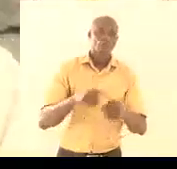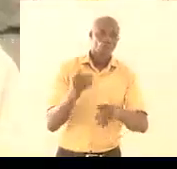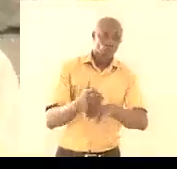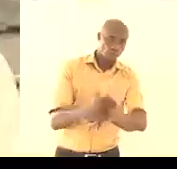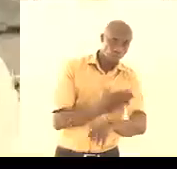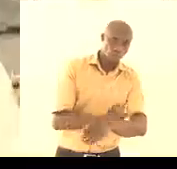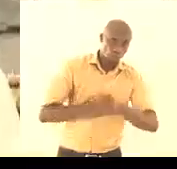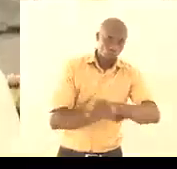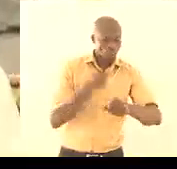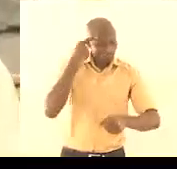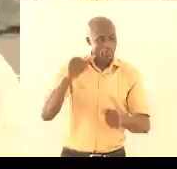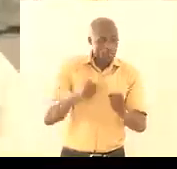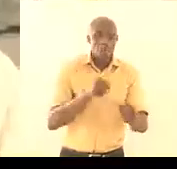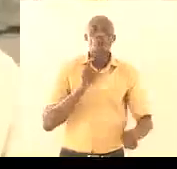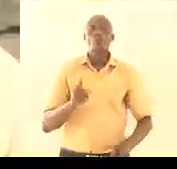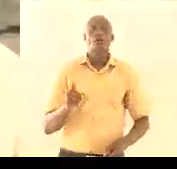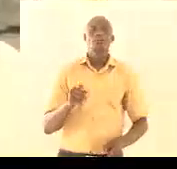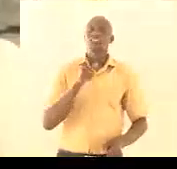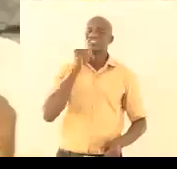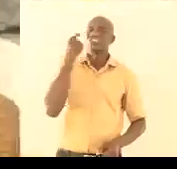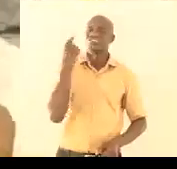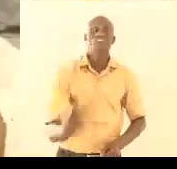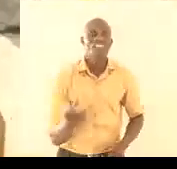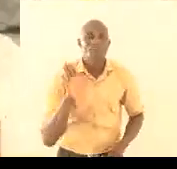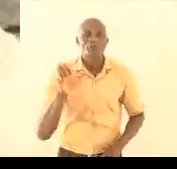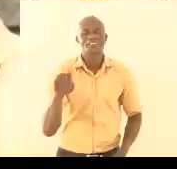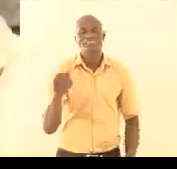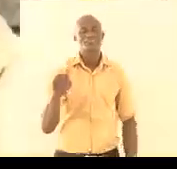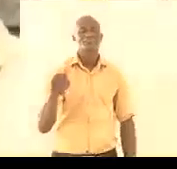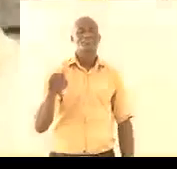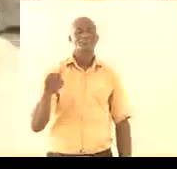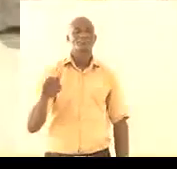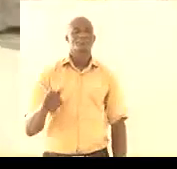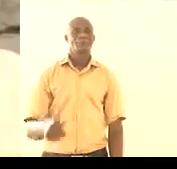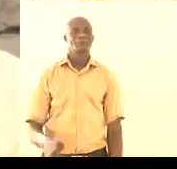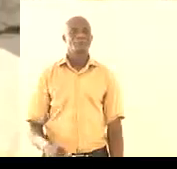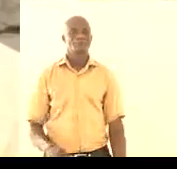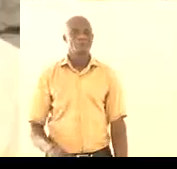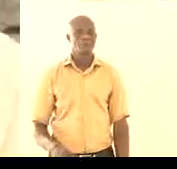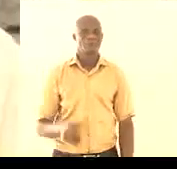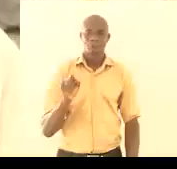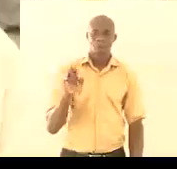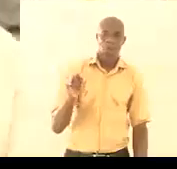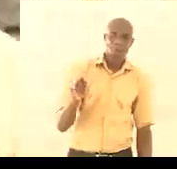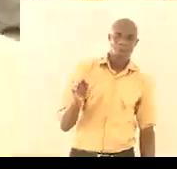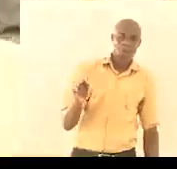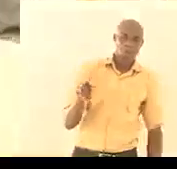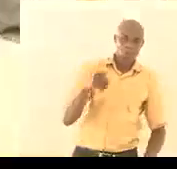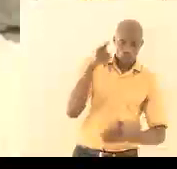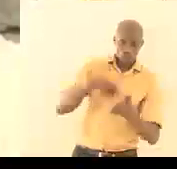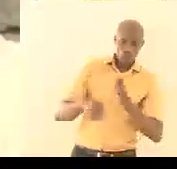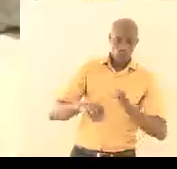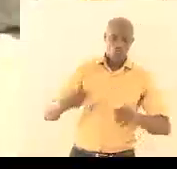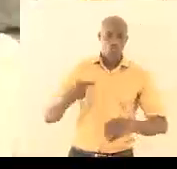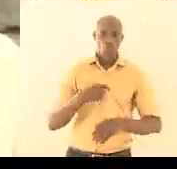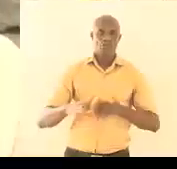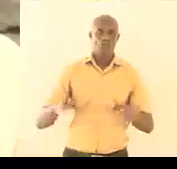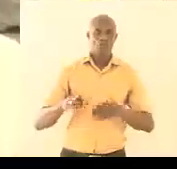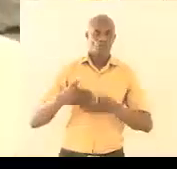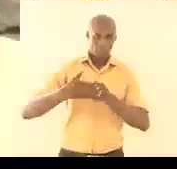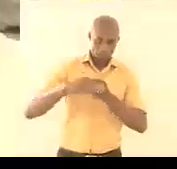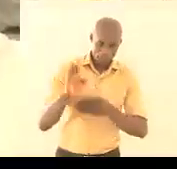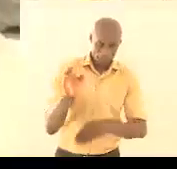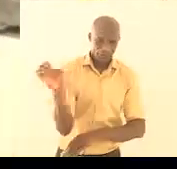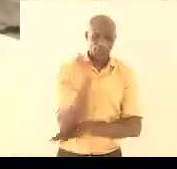for everyone. And not just to secure yourself. That's not what leadership is all about. So, what do we do after